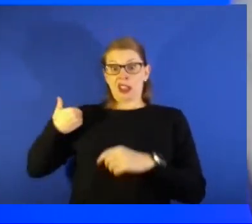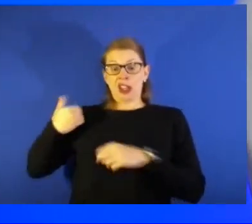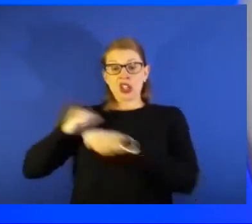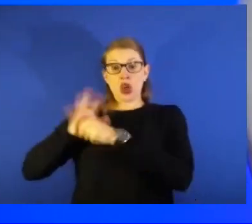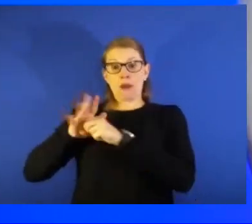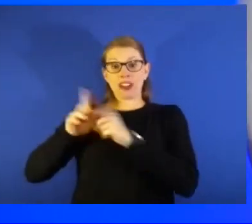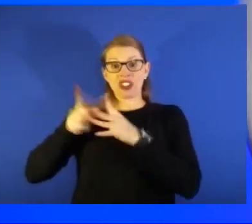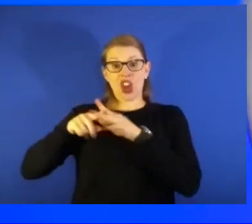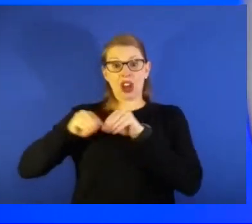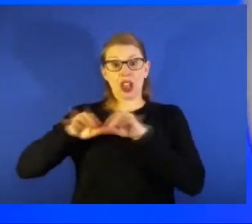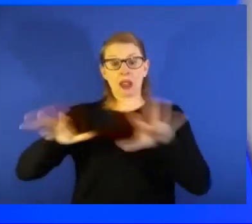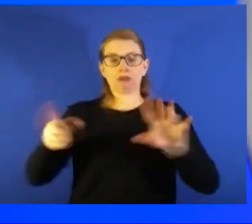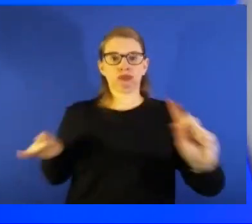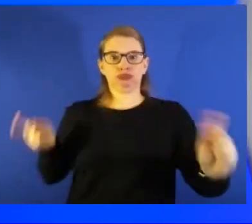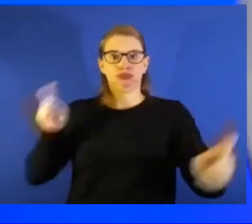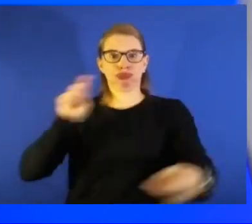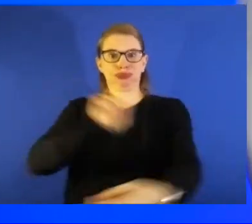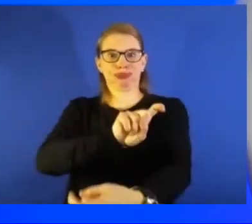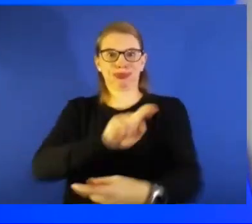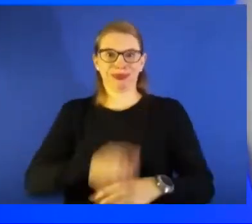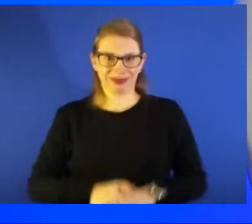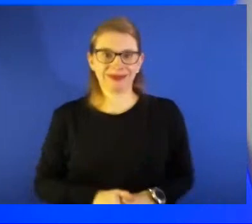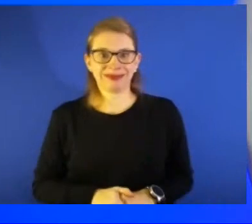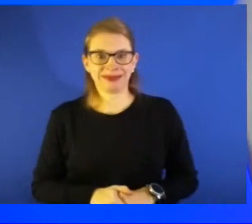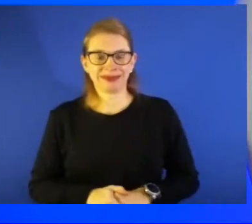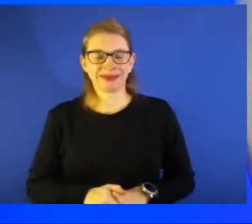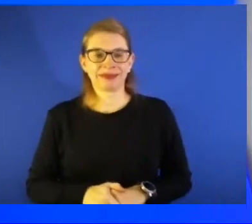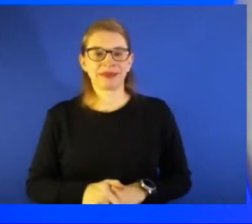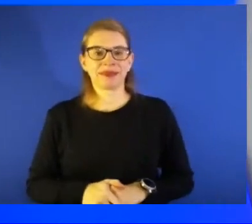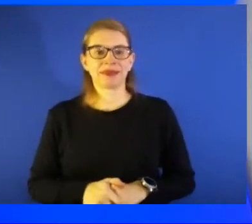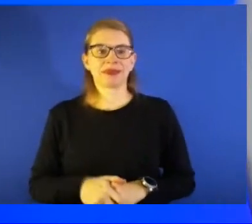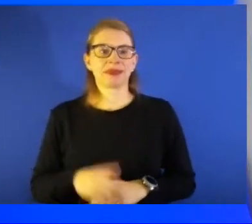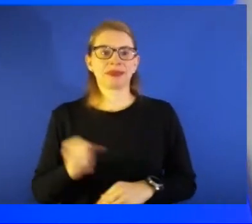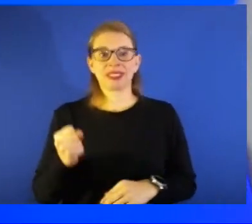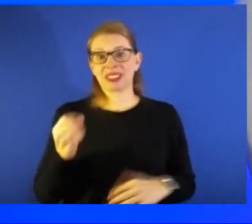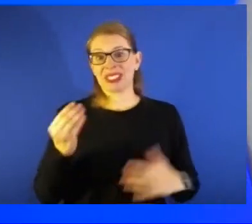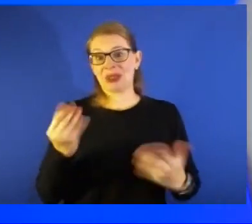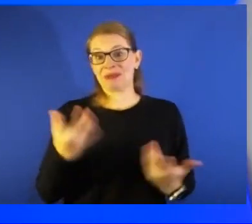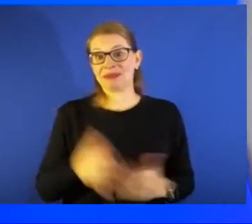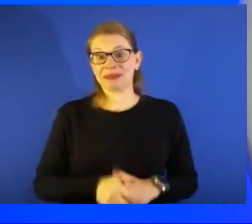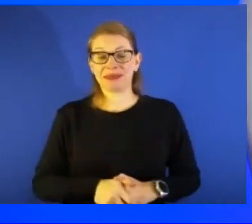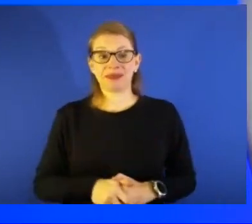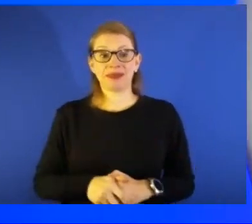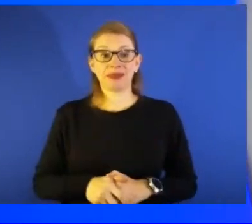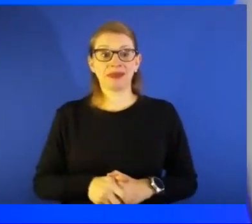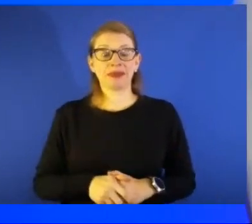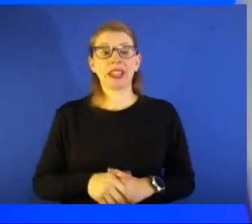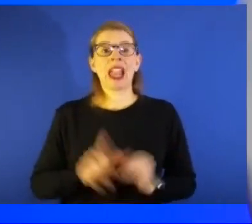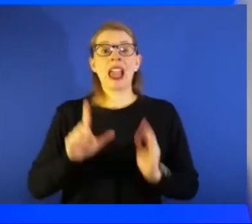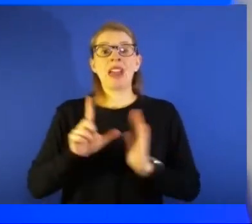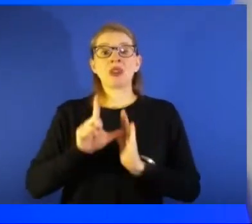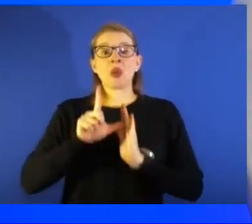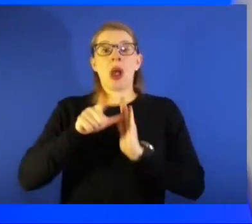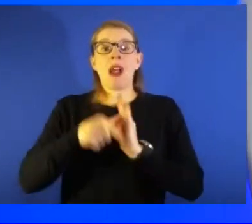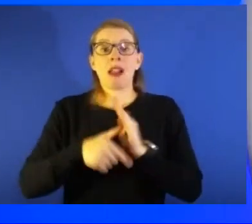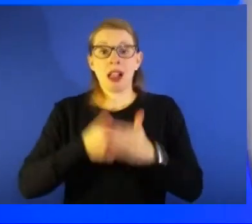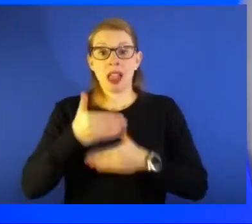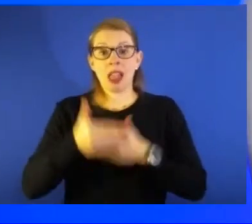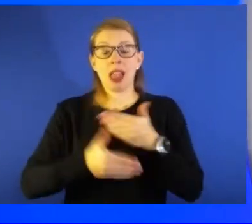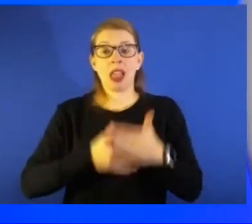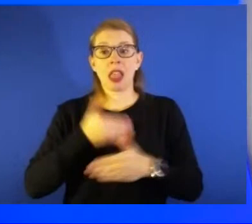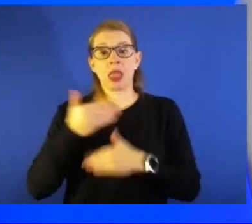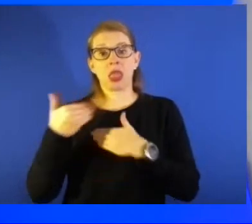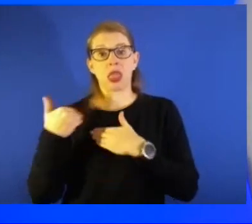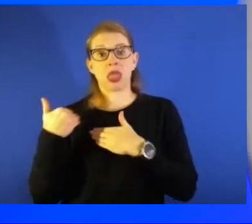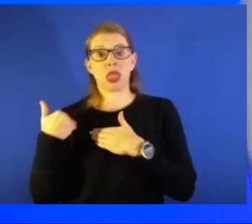we do things a lot different than we did. So it's after a while it starts wearing on you. And if you have